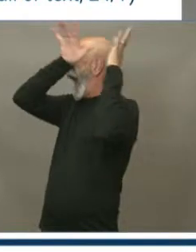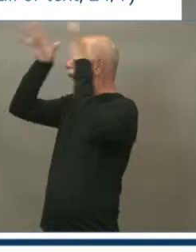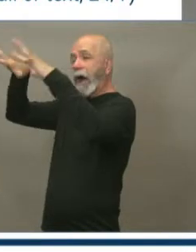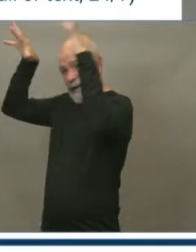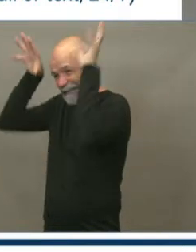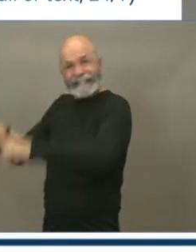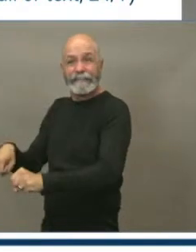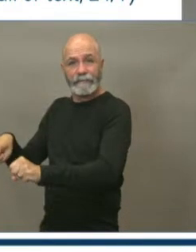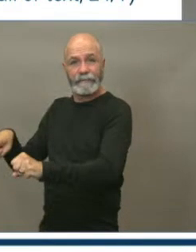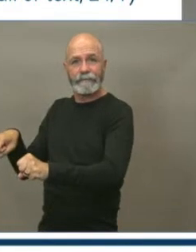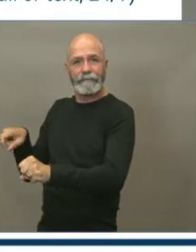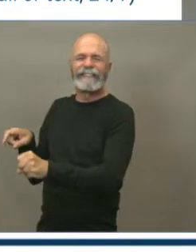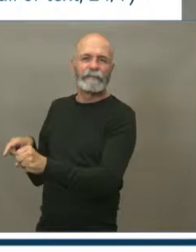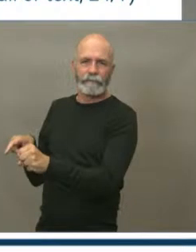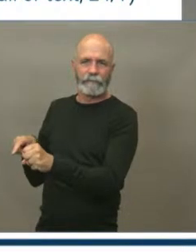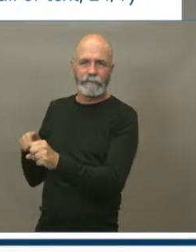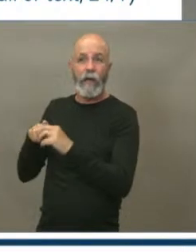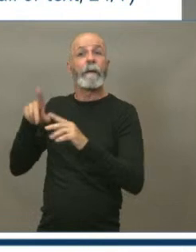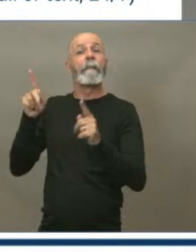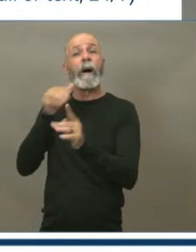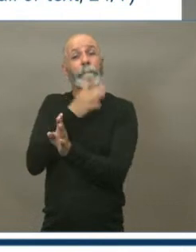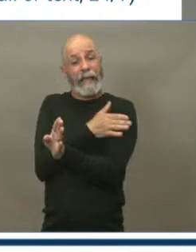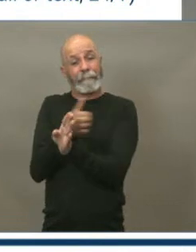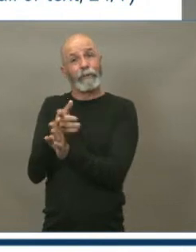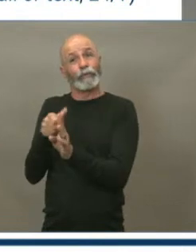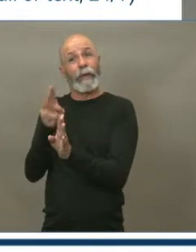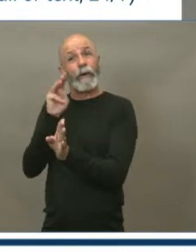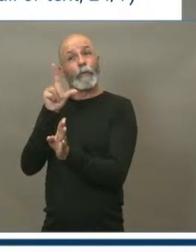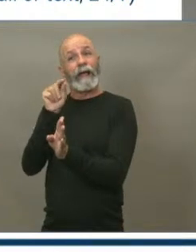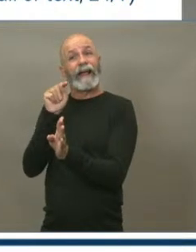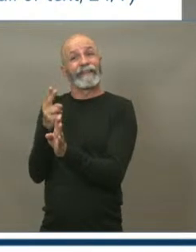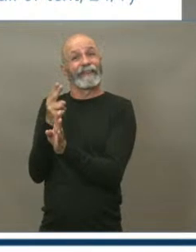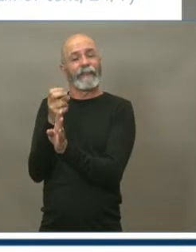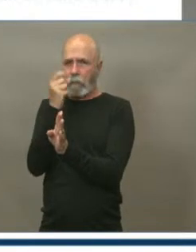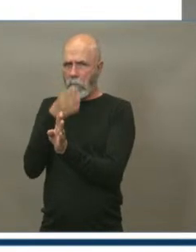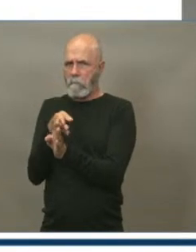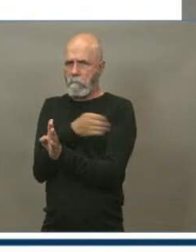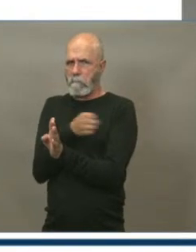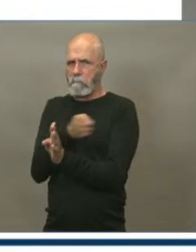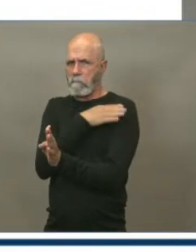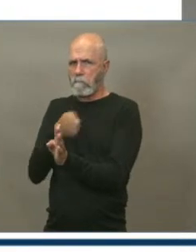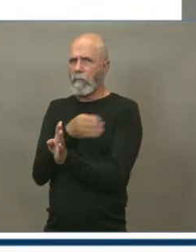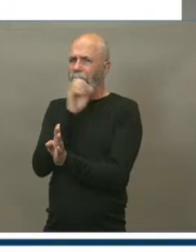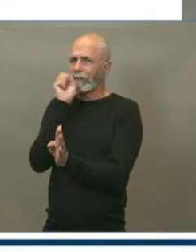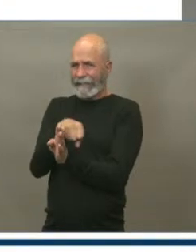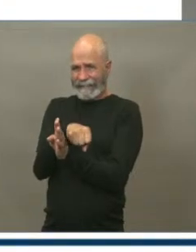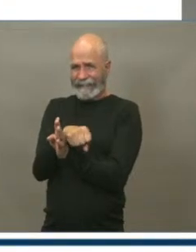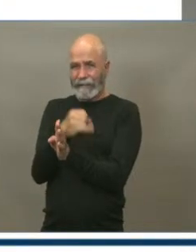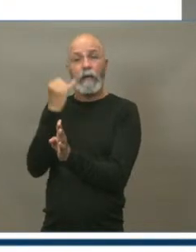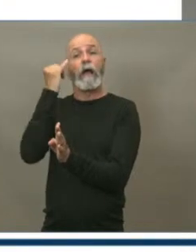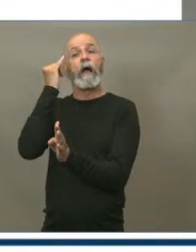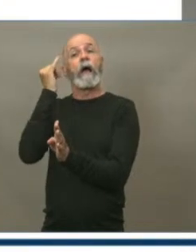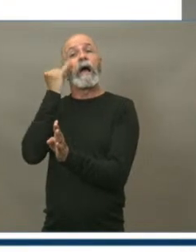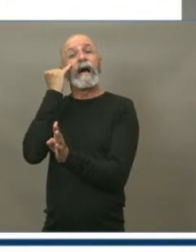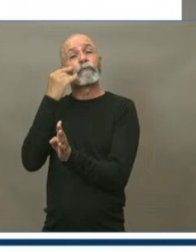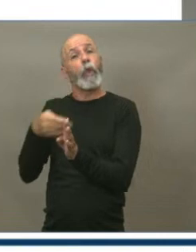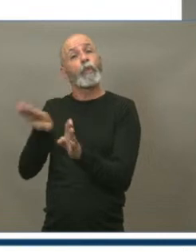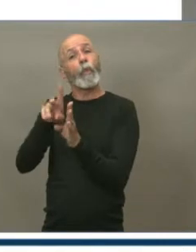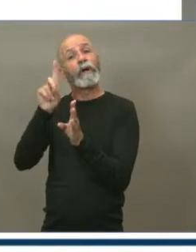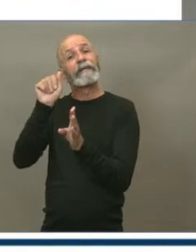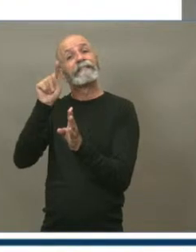20th can apply now, and we'll make some decisions and make it clear to people who have those later closing dates as we get closer to the end of